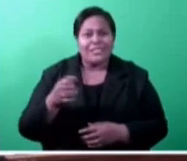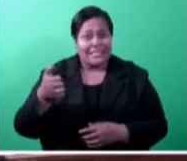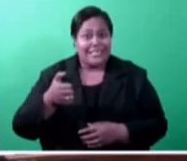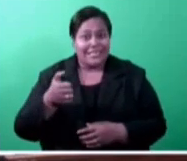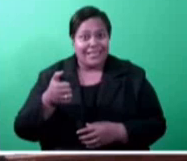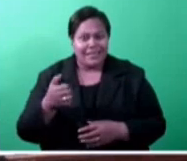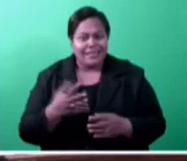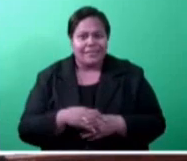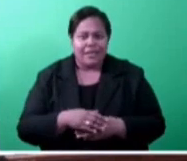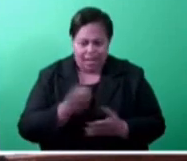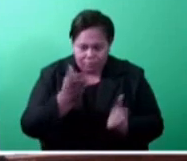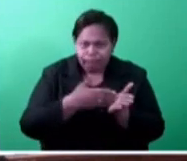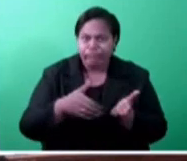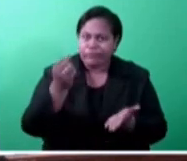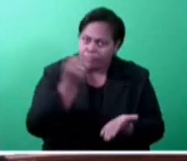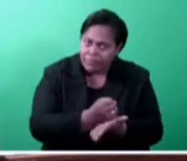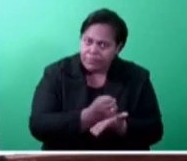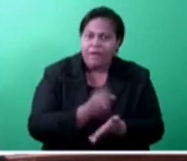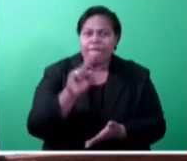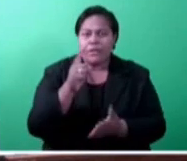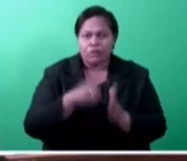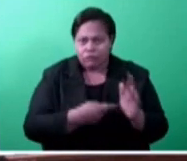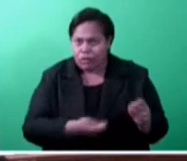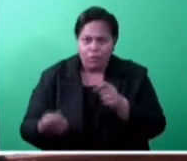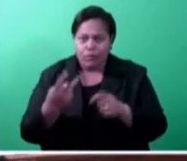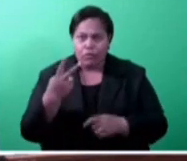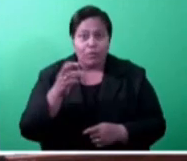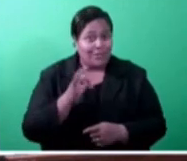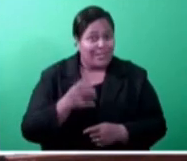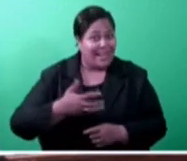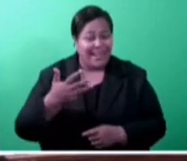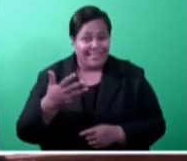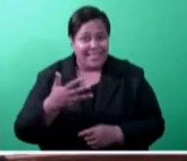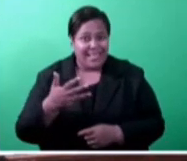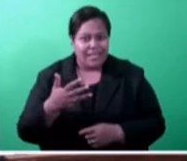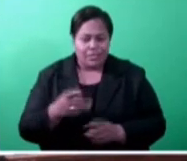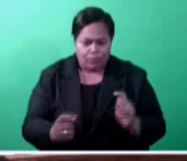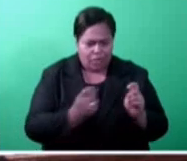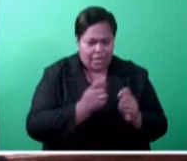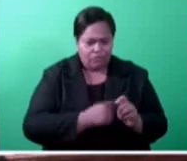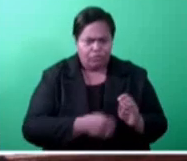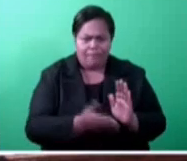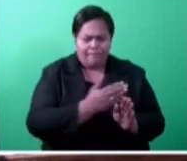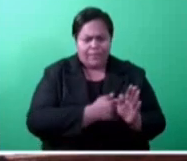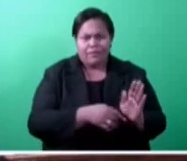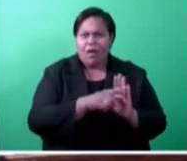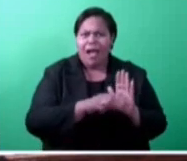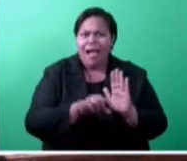into force on the 1st of January 2019, with the exception of the changes to Article 4 of